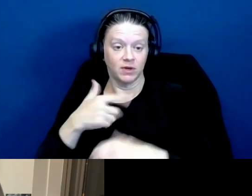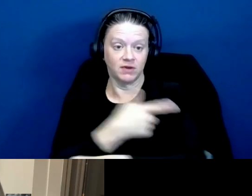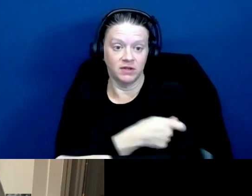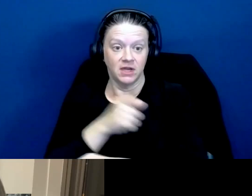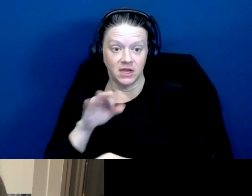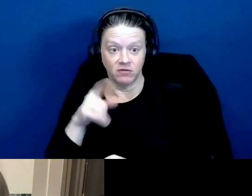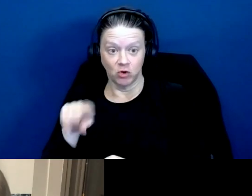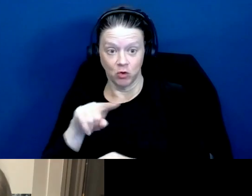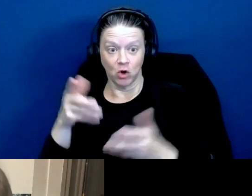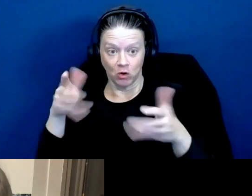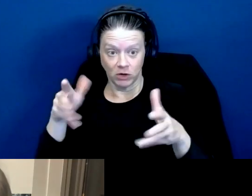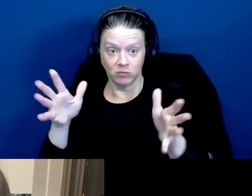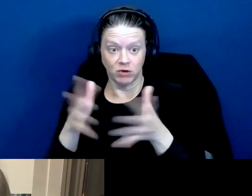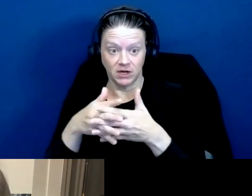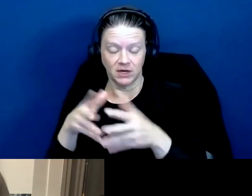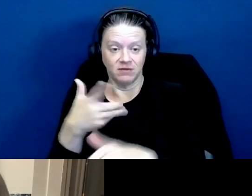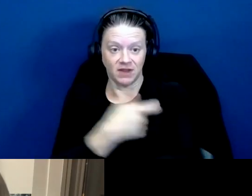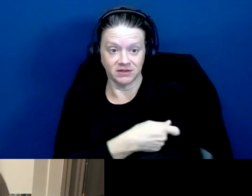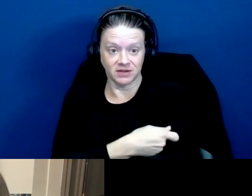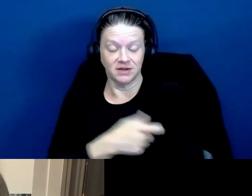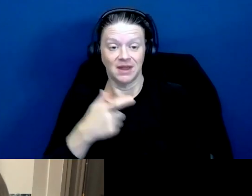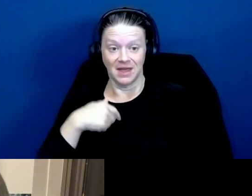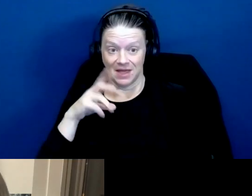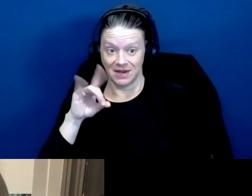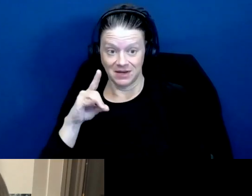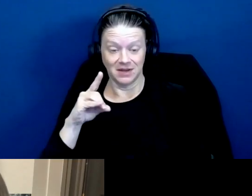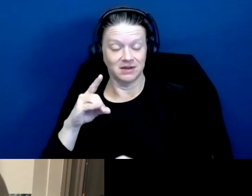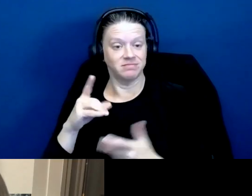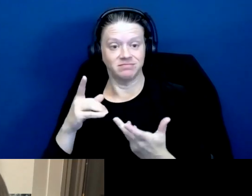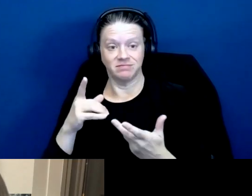pregnant, get vaccinated. I did it, and I'm so glad that I did. And